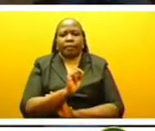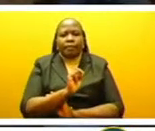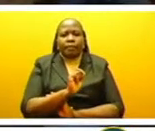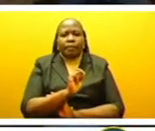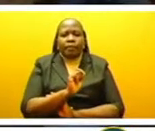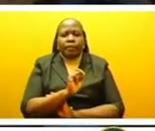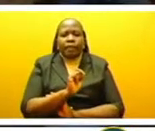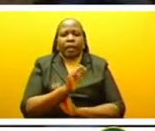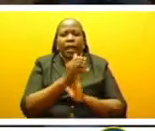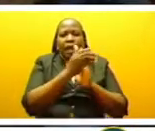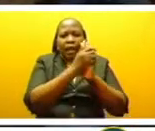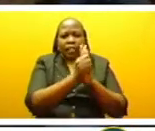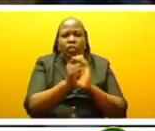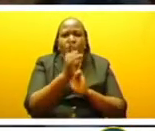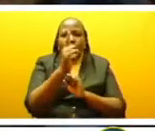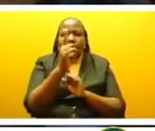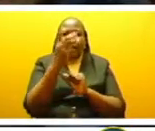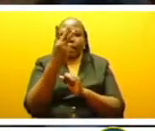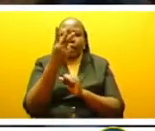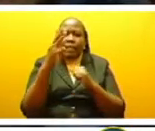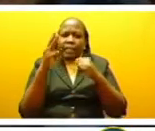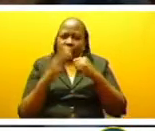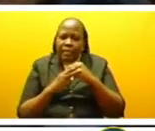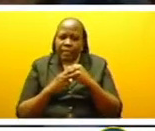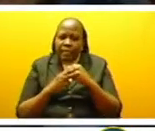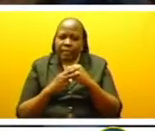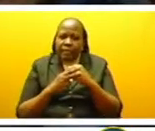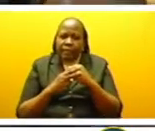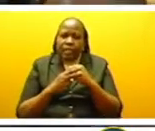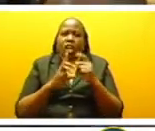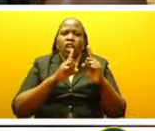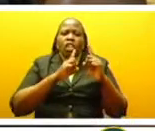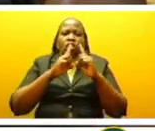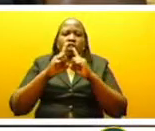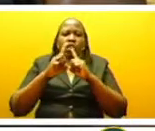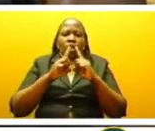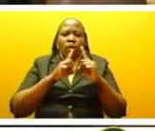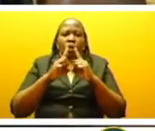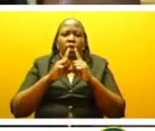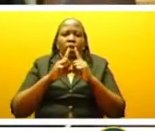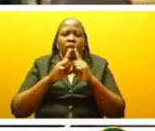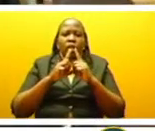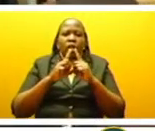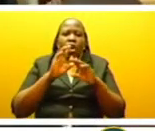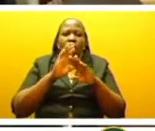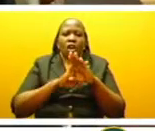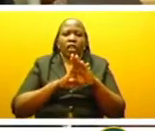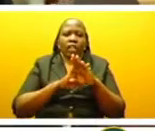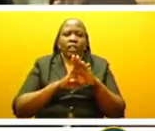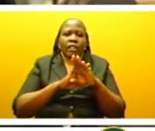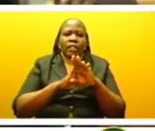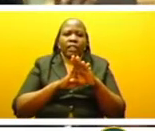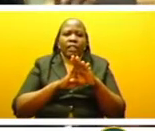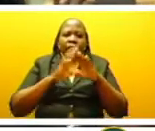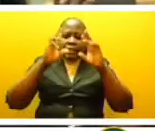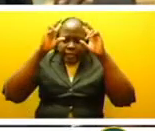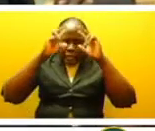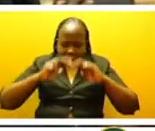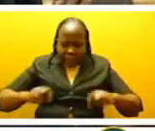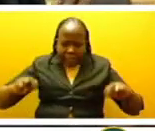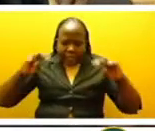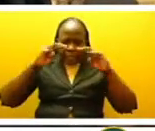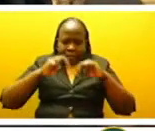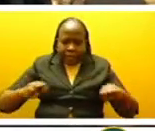Article 138 then speaks to the checks. Article 138